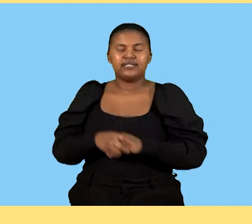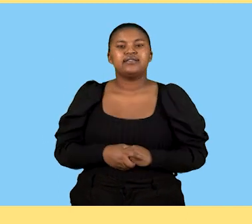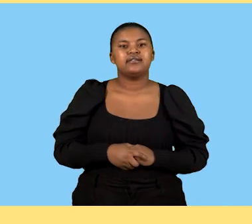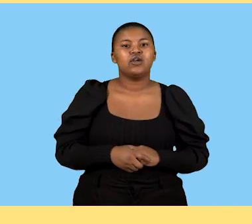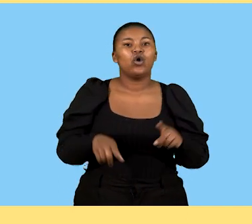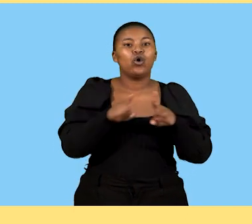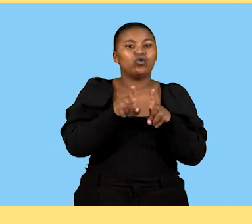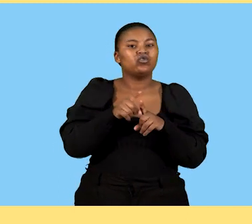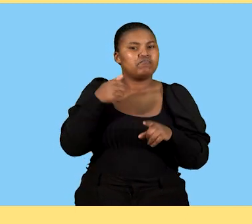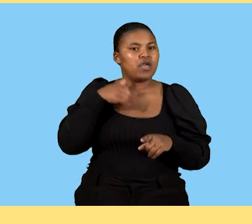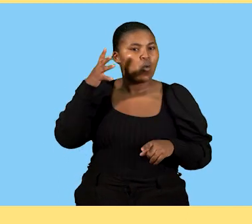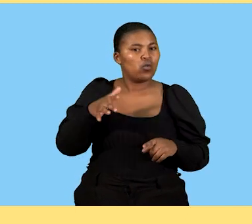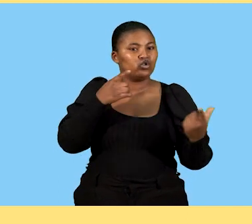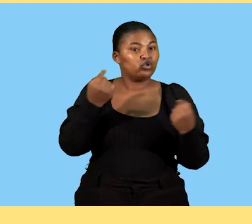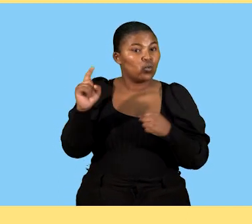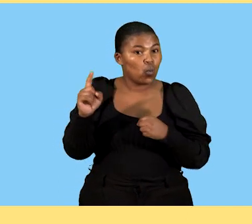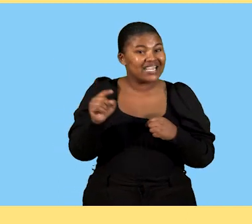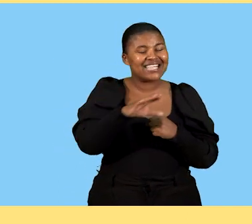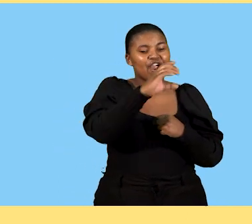30,300. And I will credit